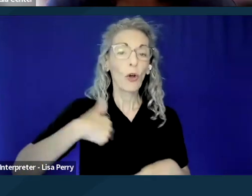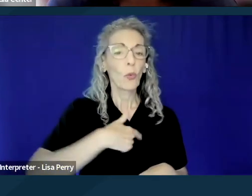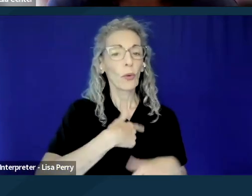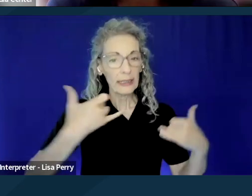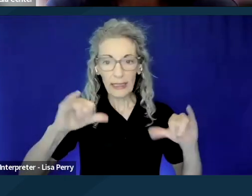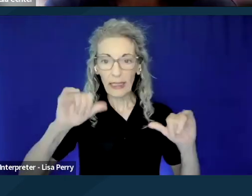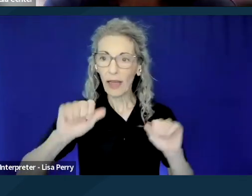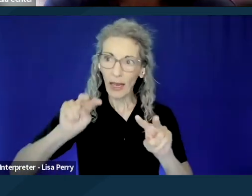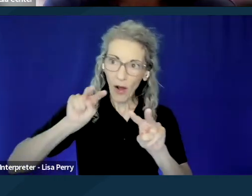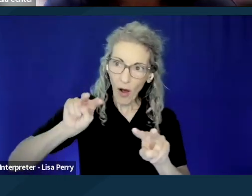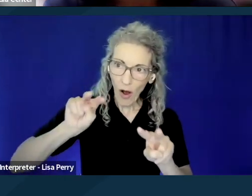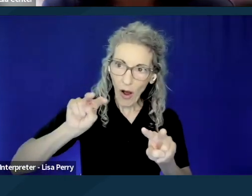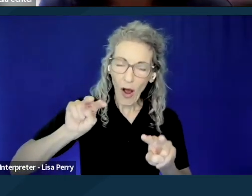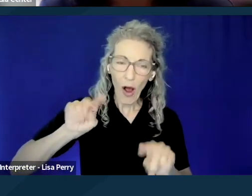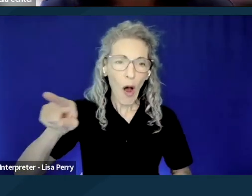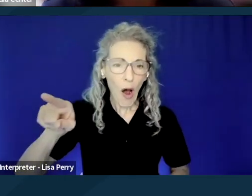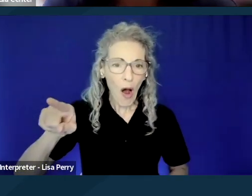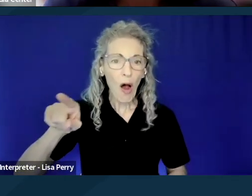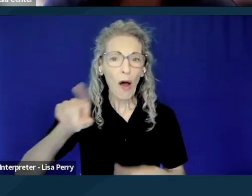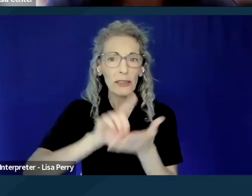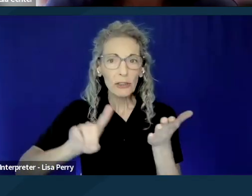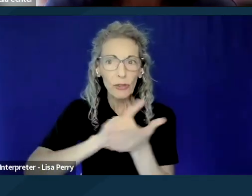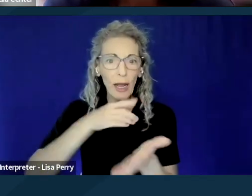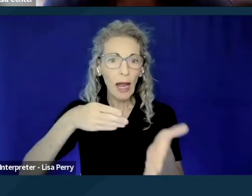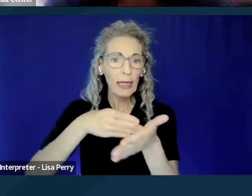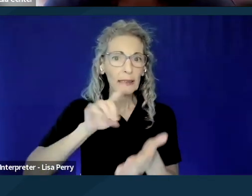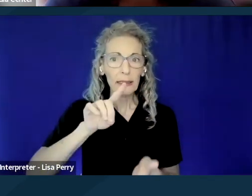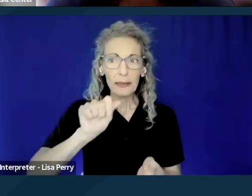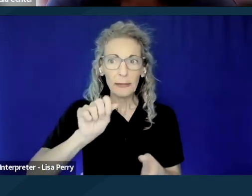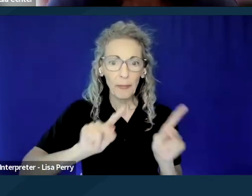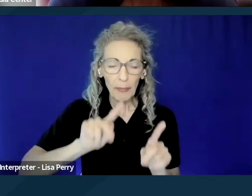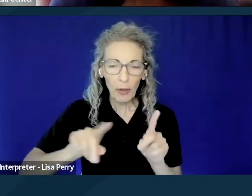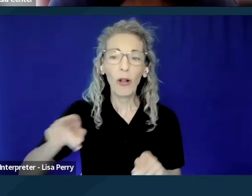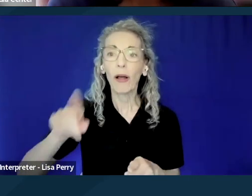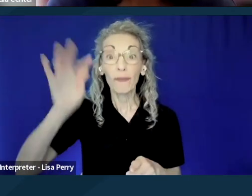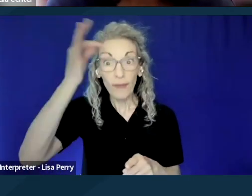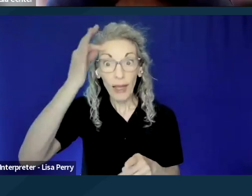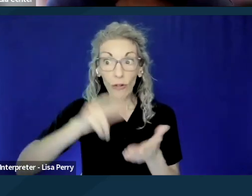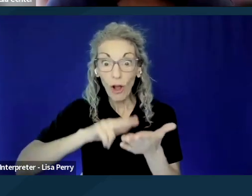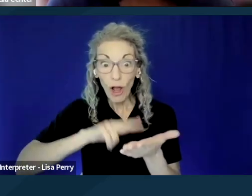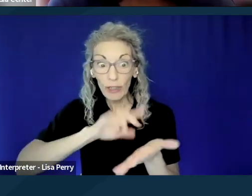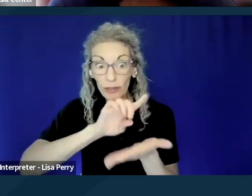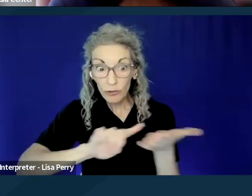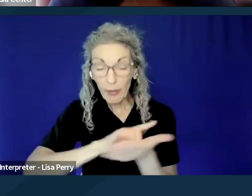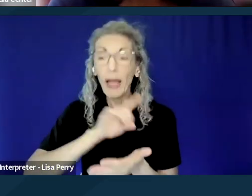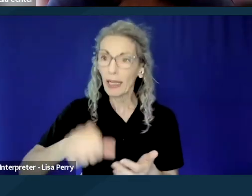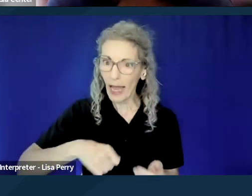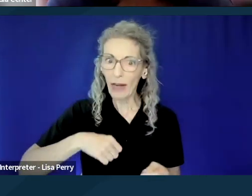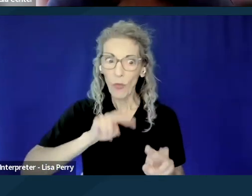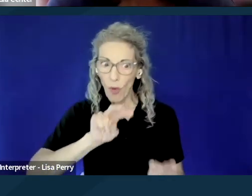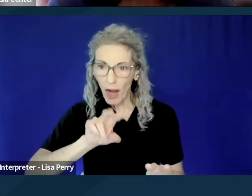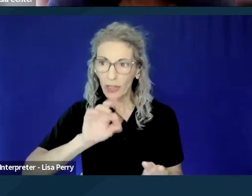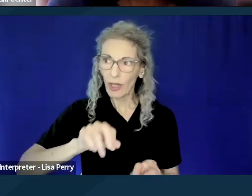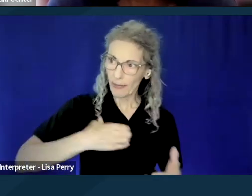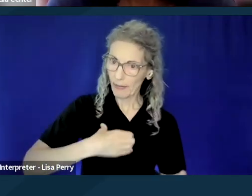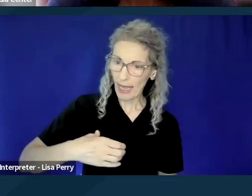for and complain about disability discrimination by federal contractors, We can still ask for accommodations at